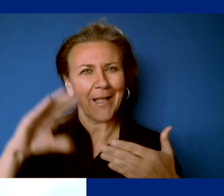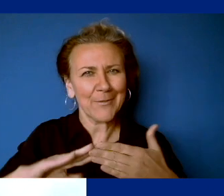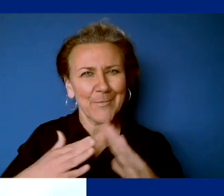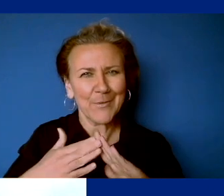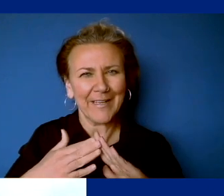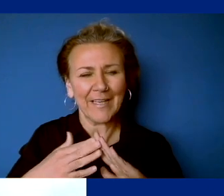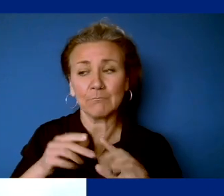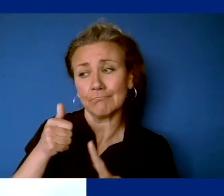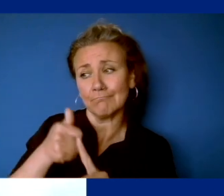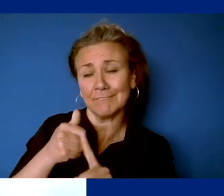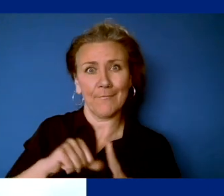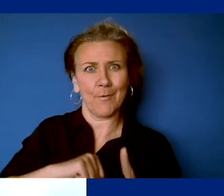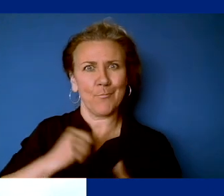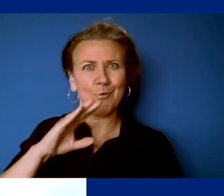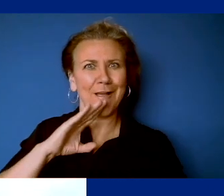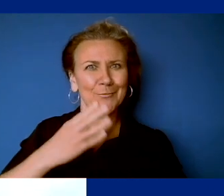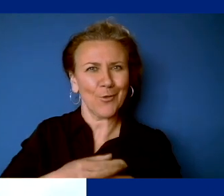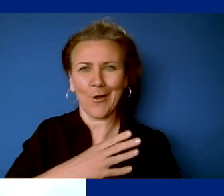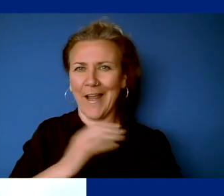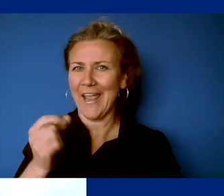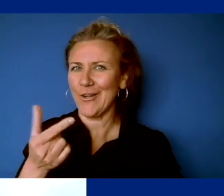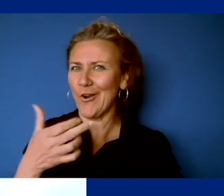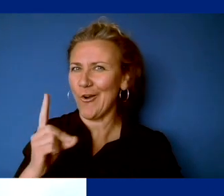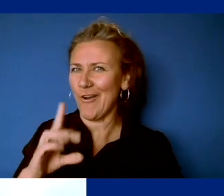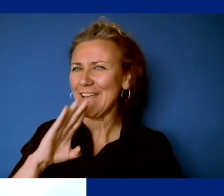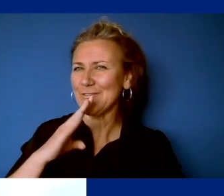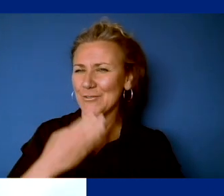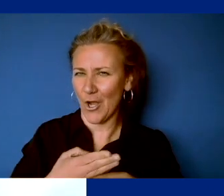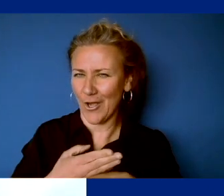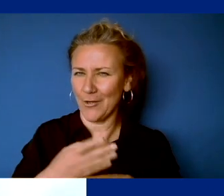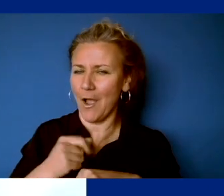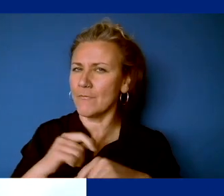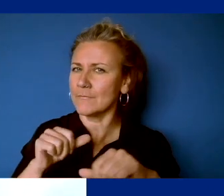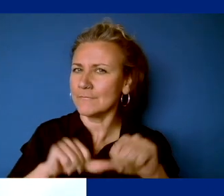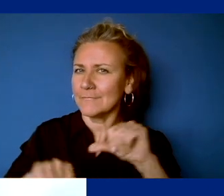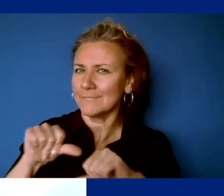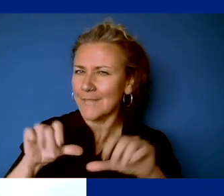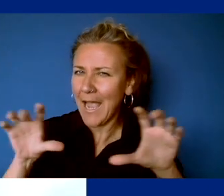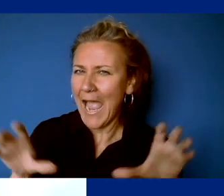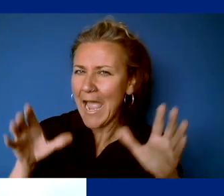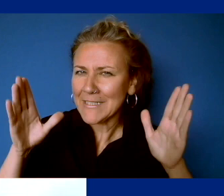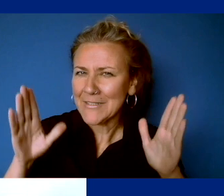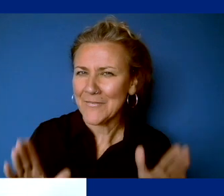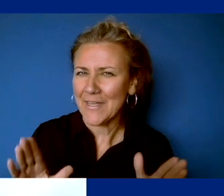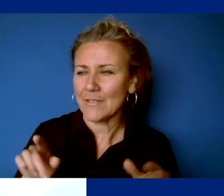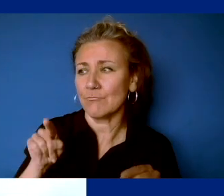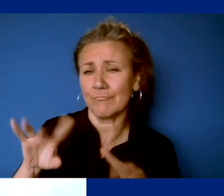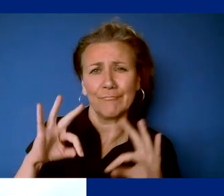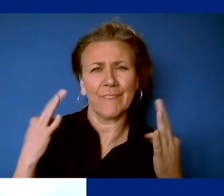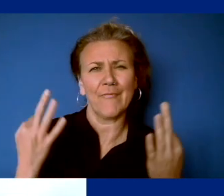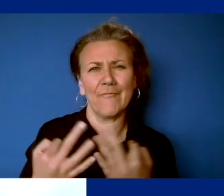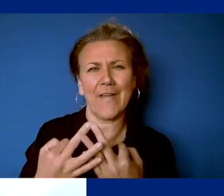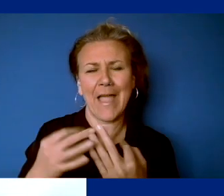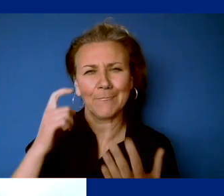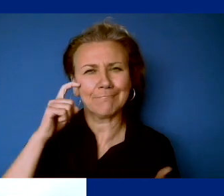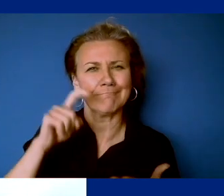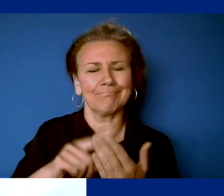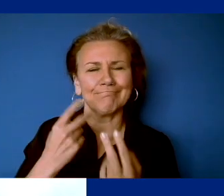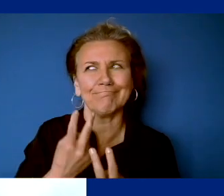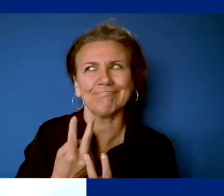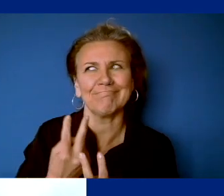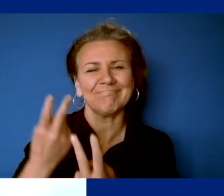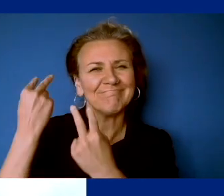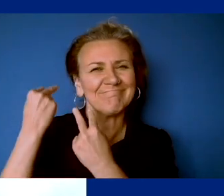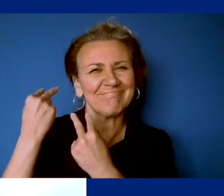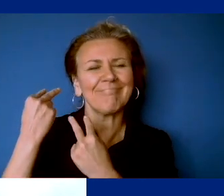and granddaughter of social justice activists, Jordan credits her family for her understanding of art's relationship to social change.